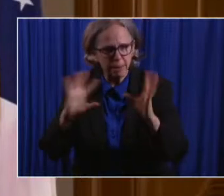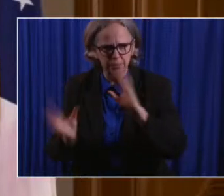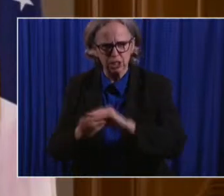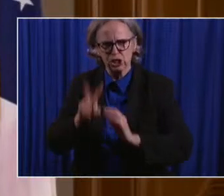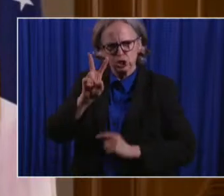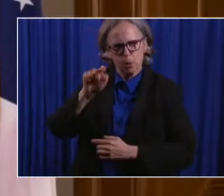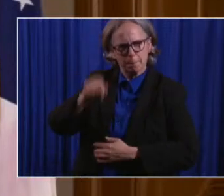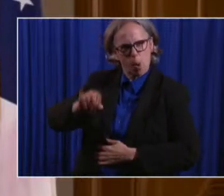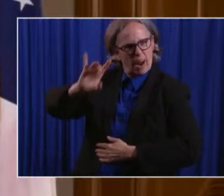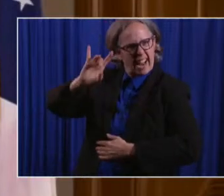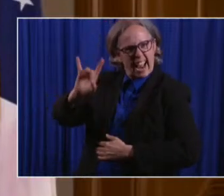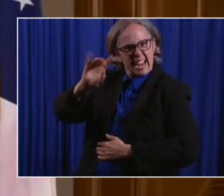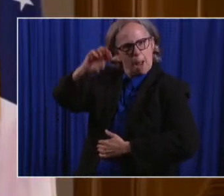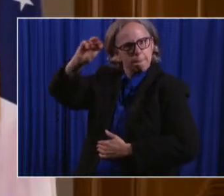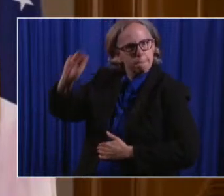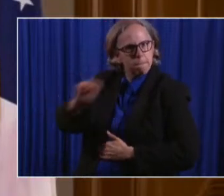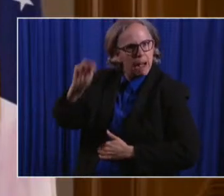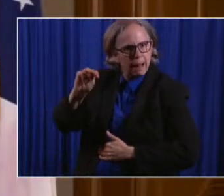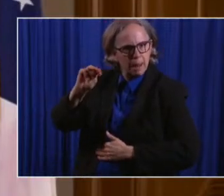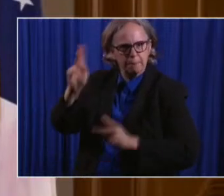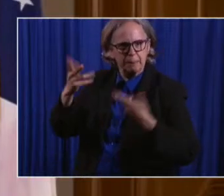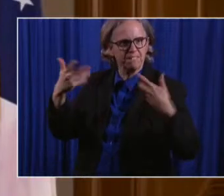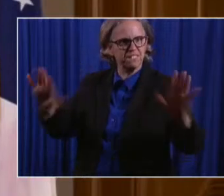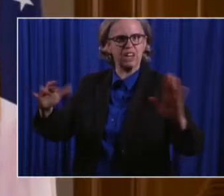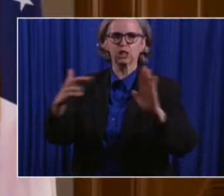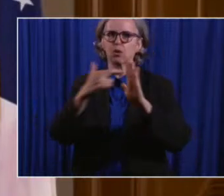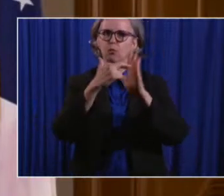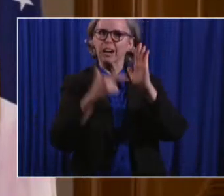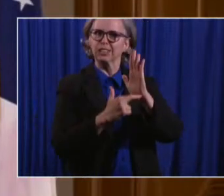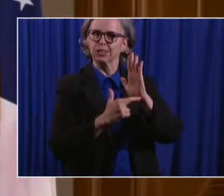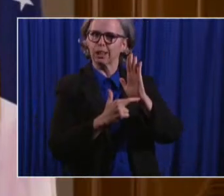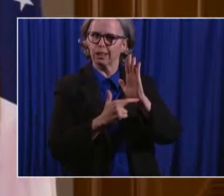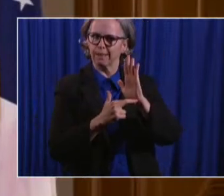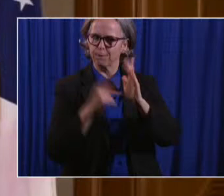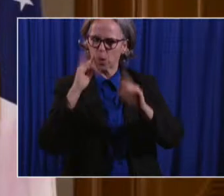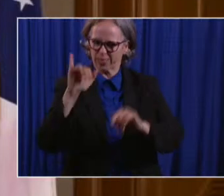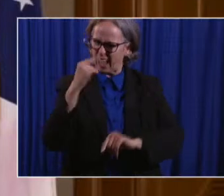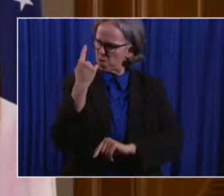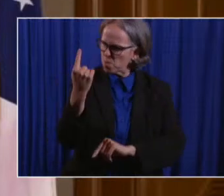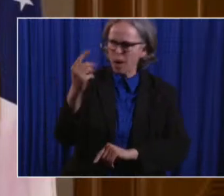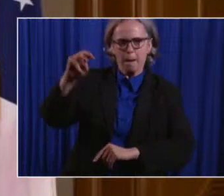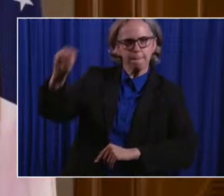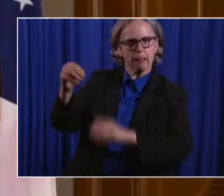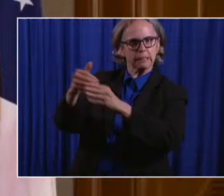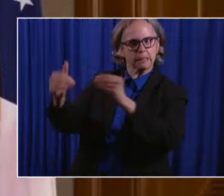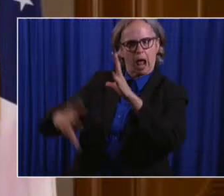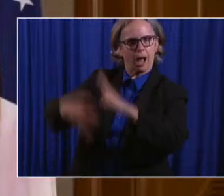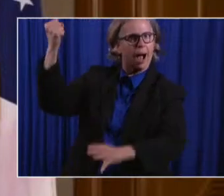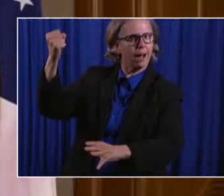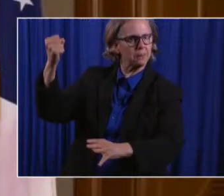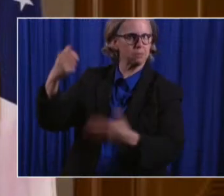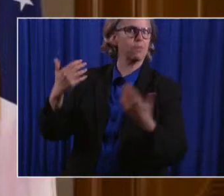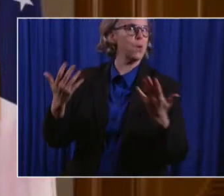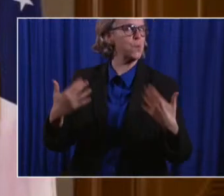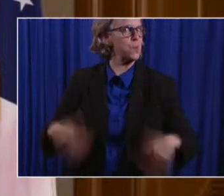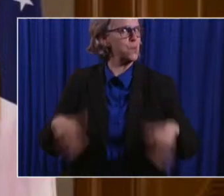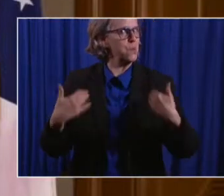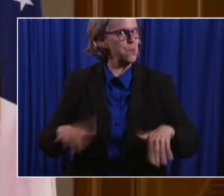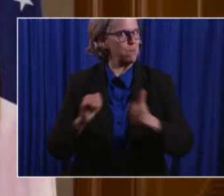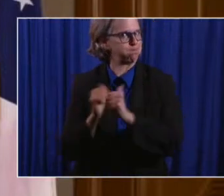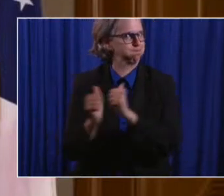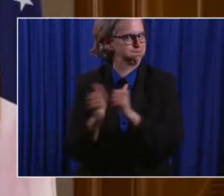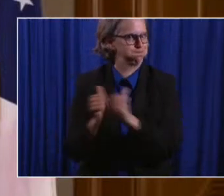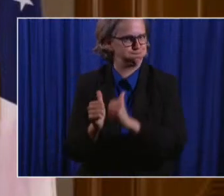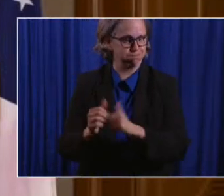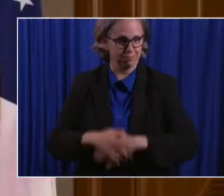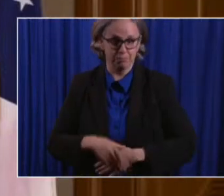2,758,470 Ohioans have registered for the $1 million drawing. And again, a reminder, once you're registered, you're in for